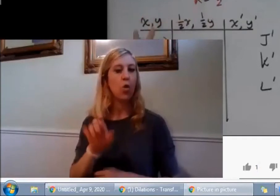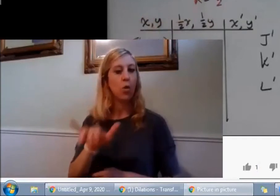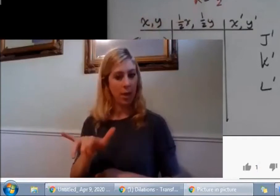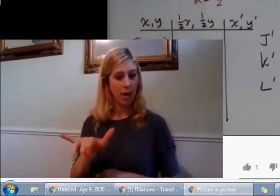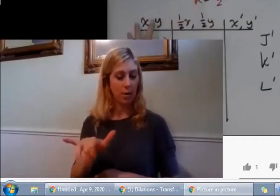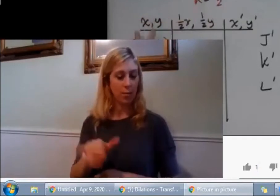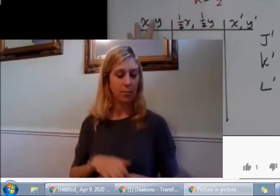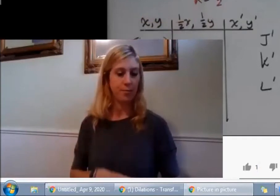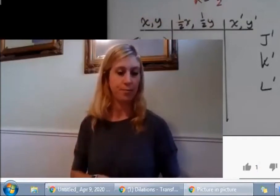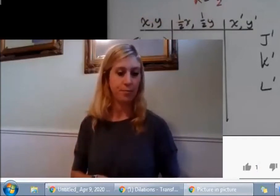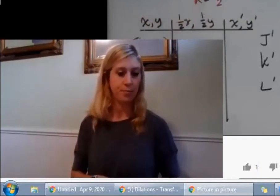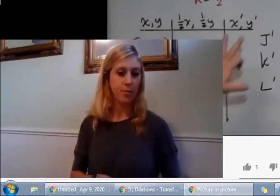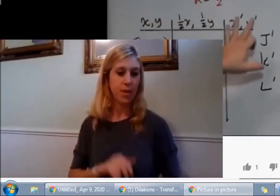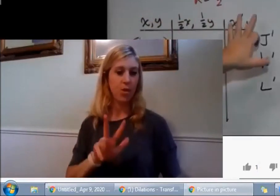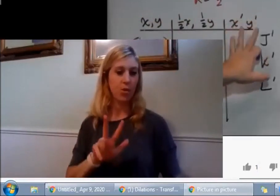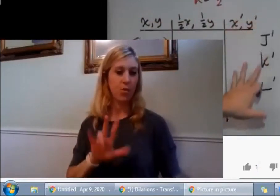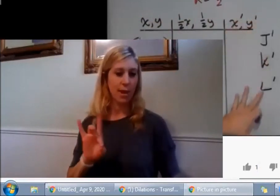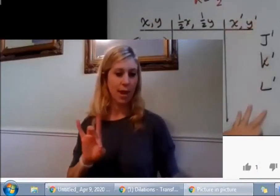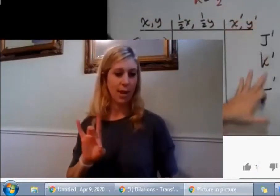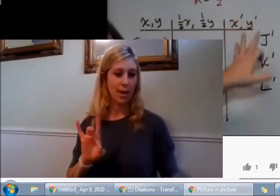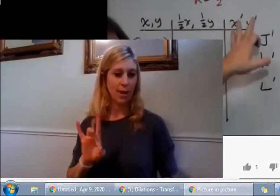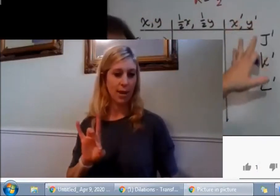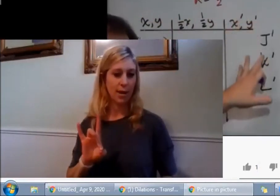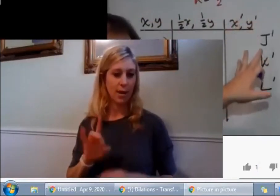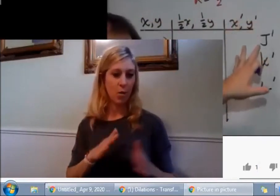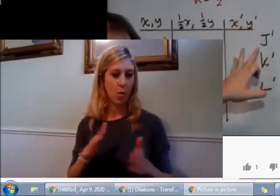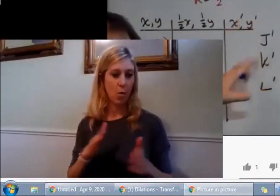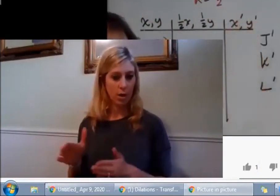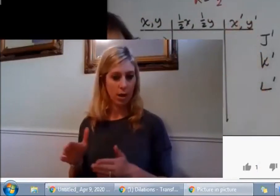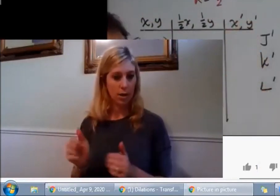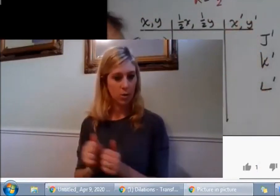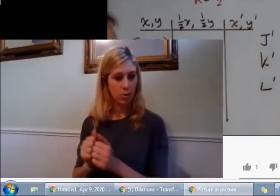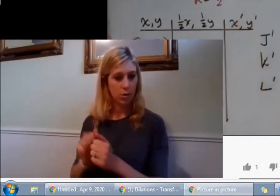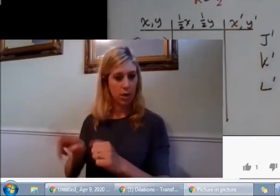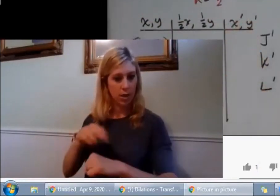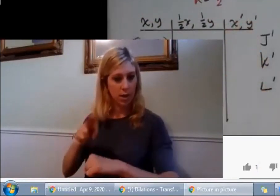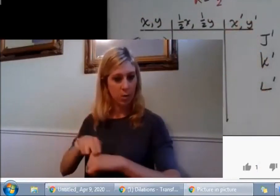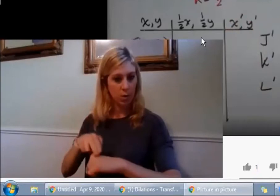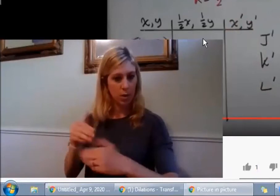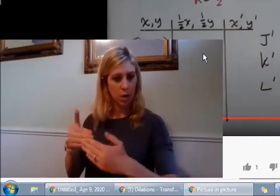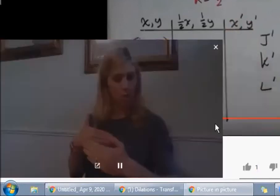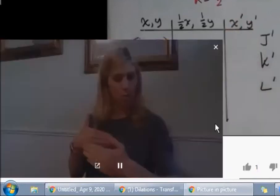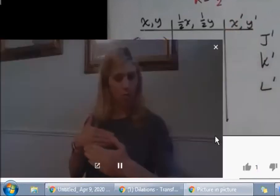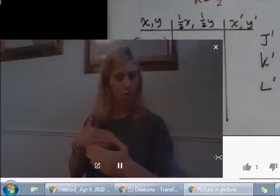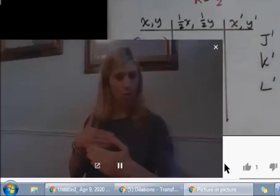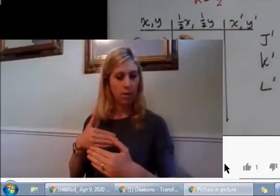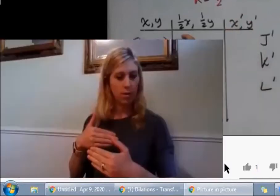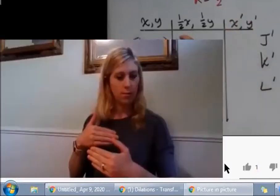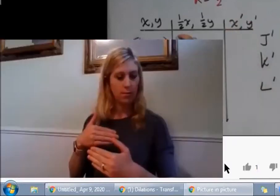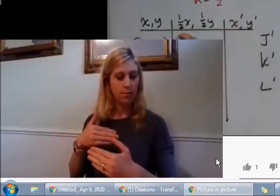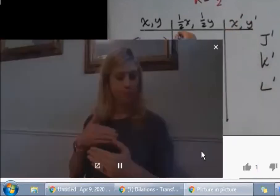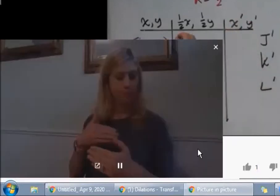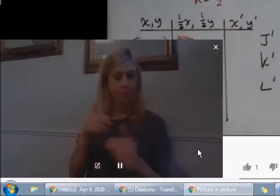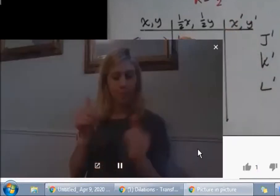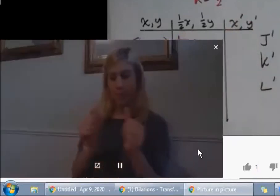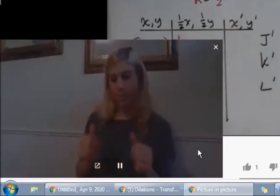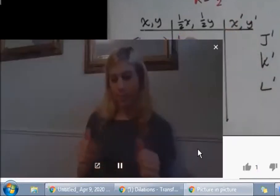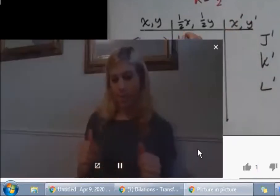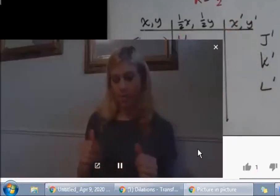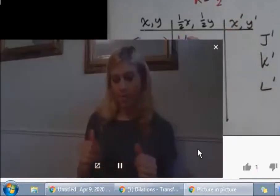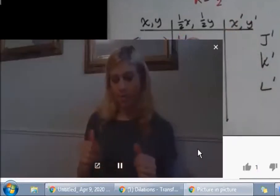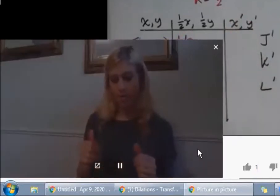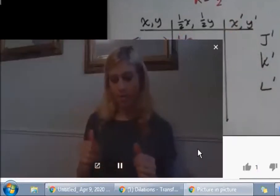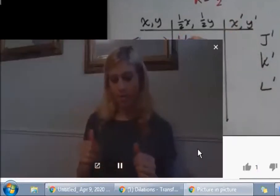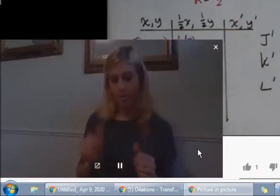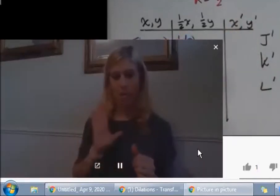the originals. Here's our pre-image. Then we'll be going to our image here with our primes. So 3, 8, so that's